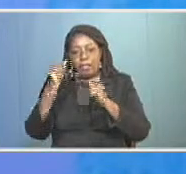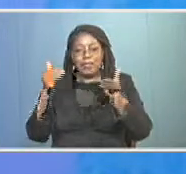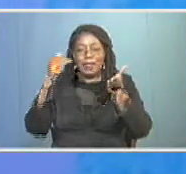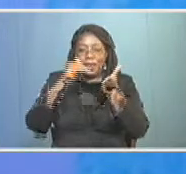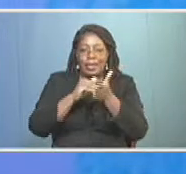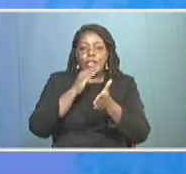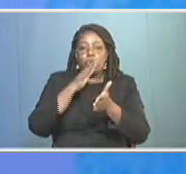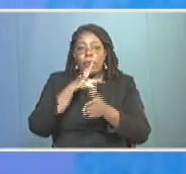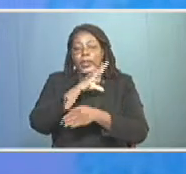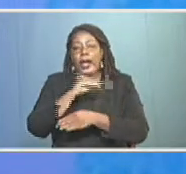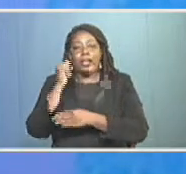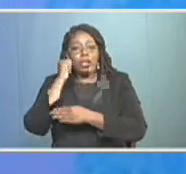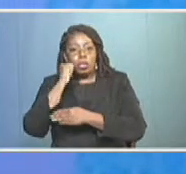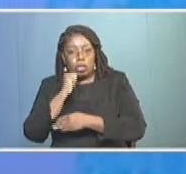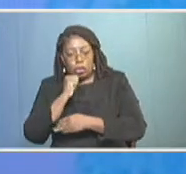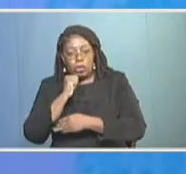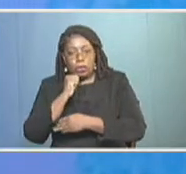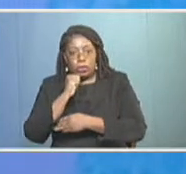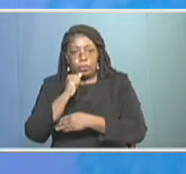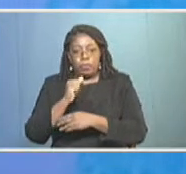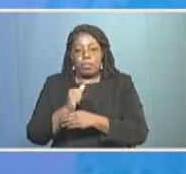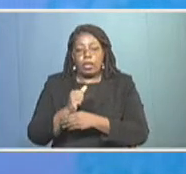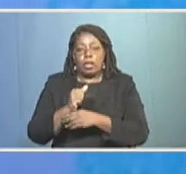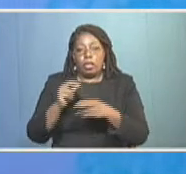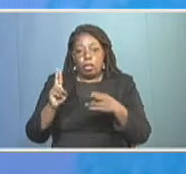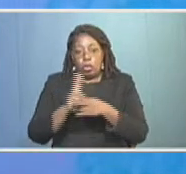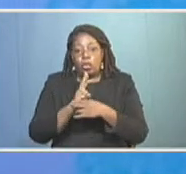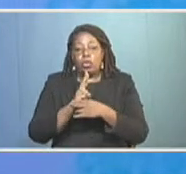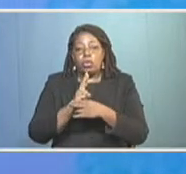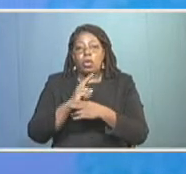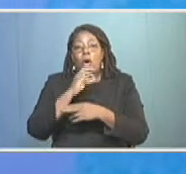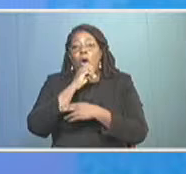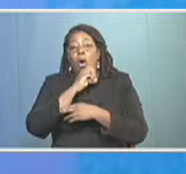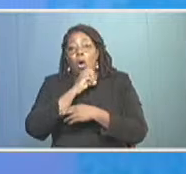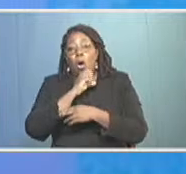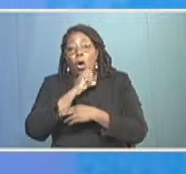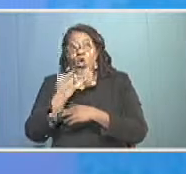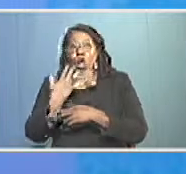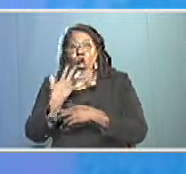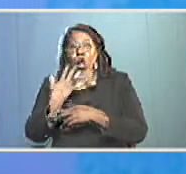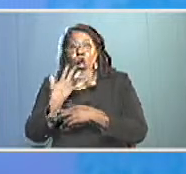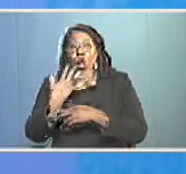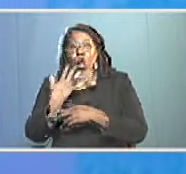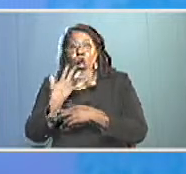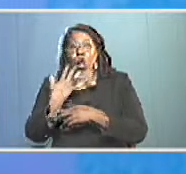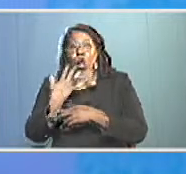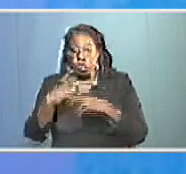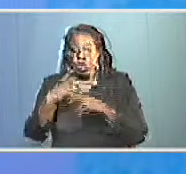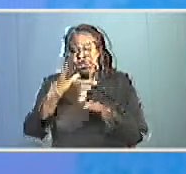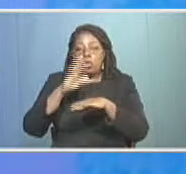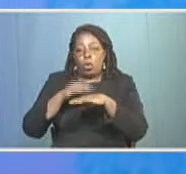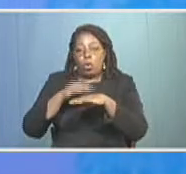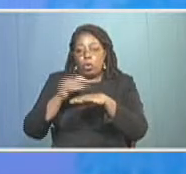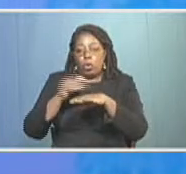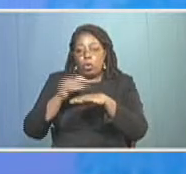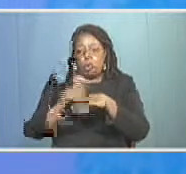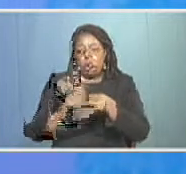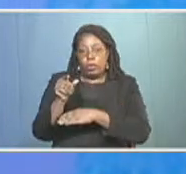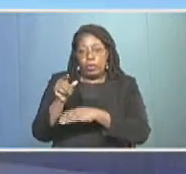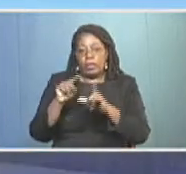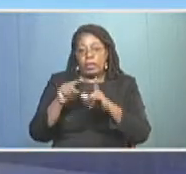girls. The group tied symbolic orange ribbons on lampposts within the Angliston community this past